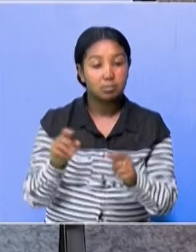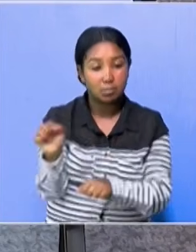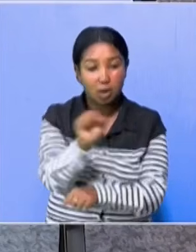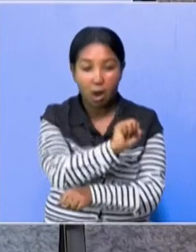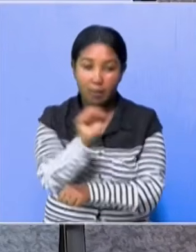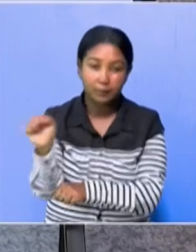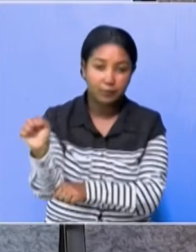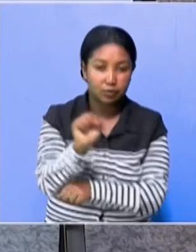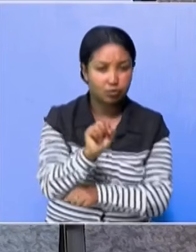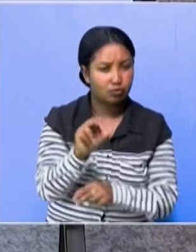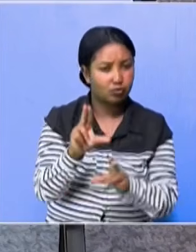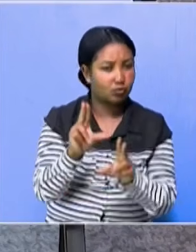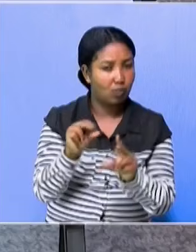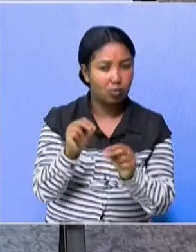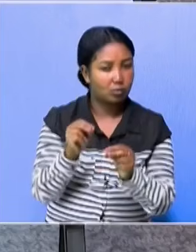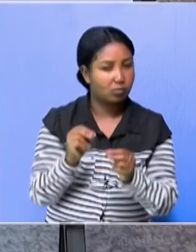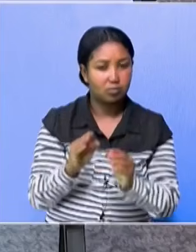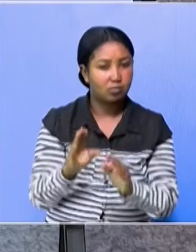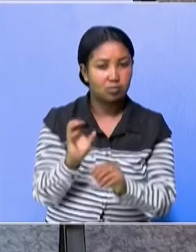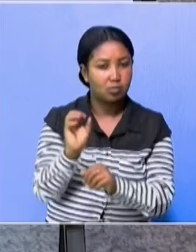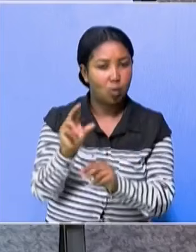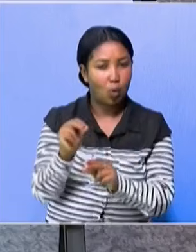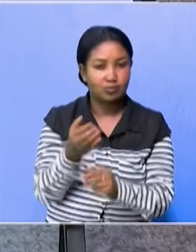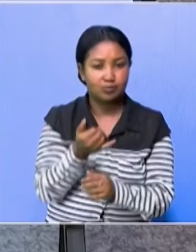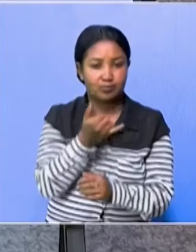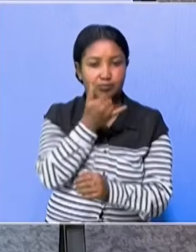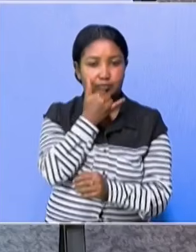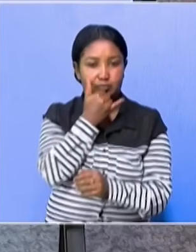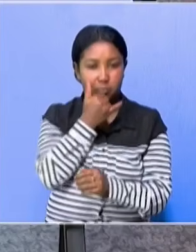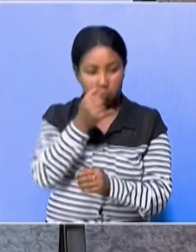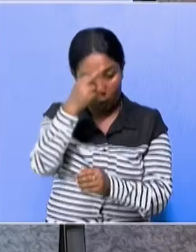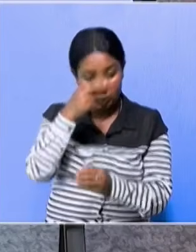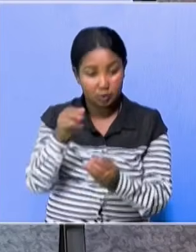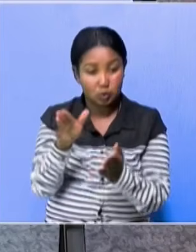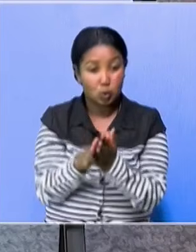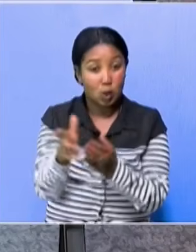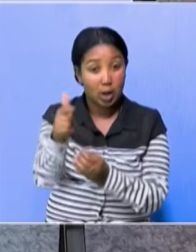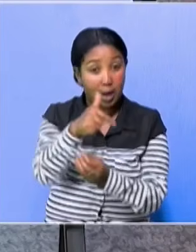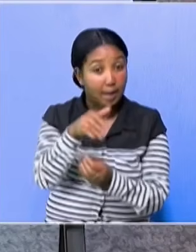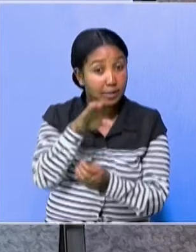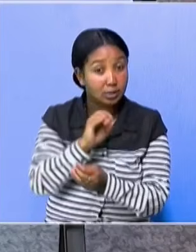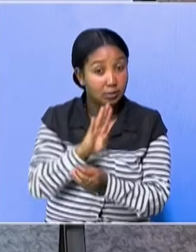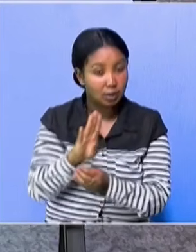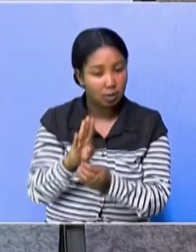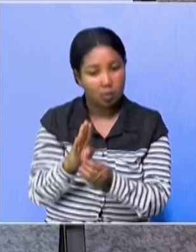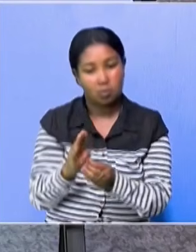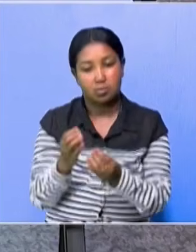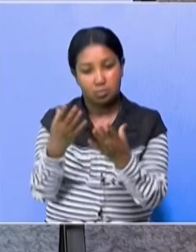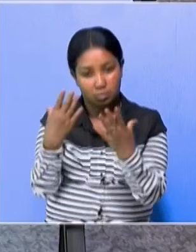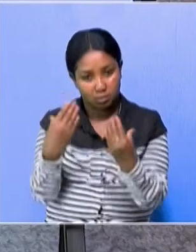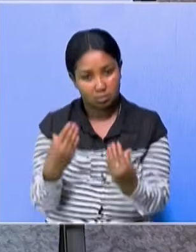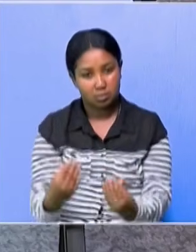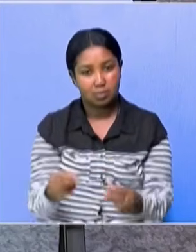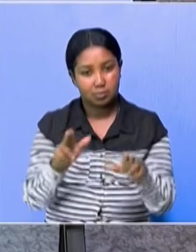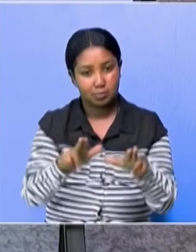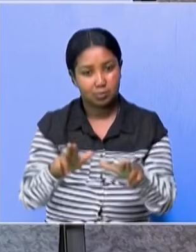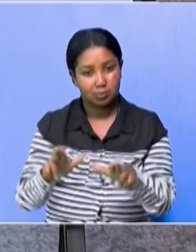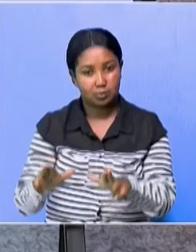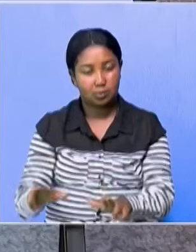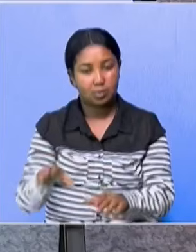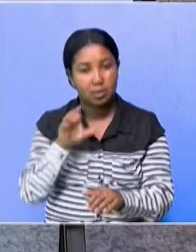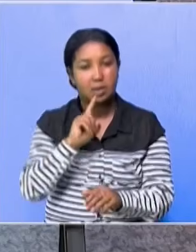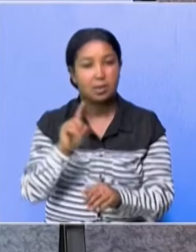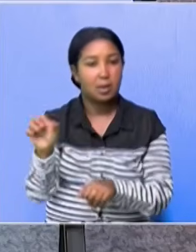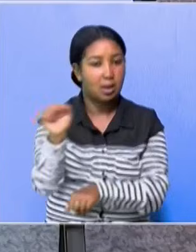car is not recommended. While in the school area, he has to manage himself while he is driving